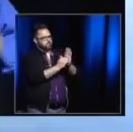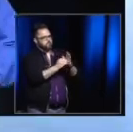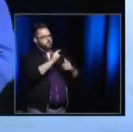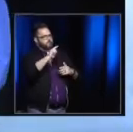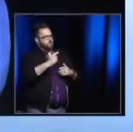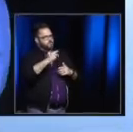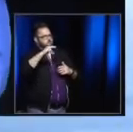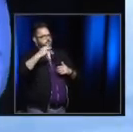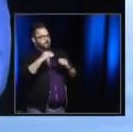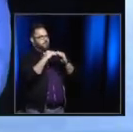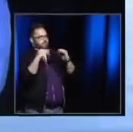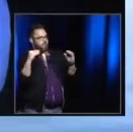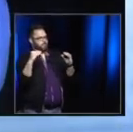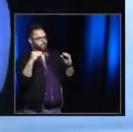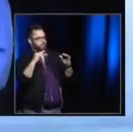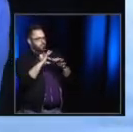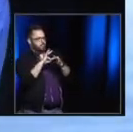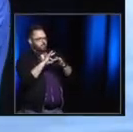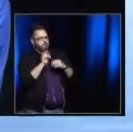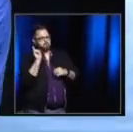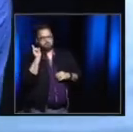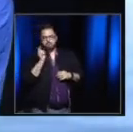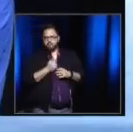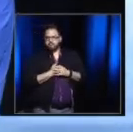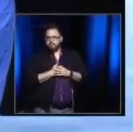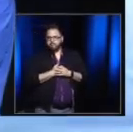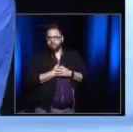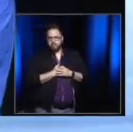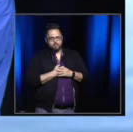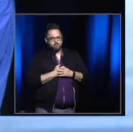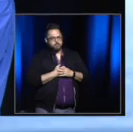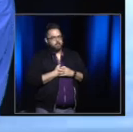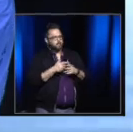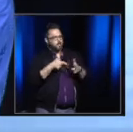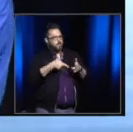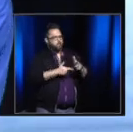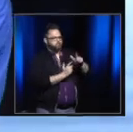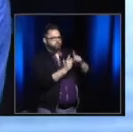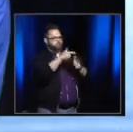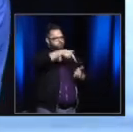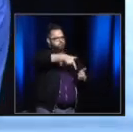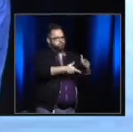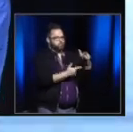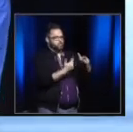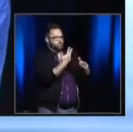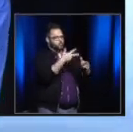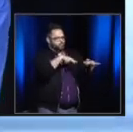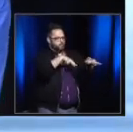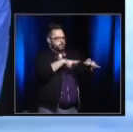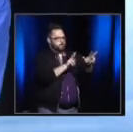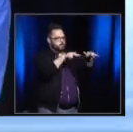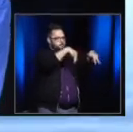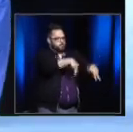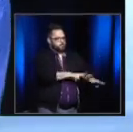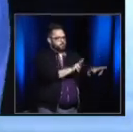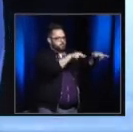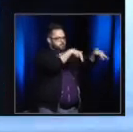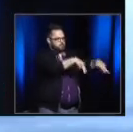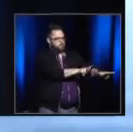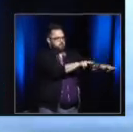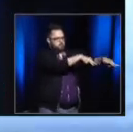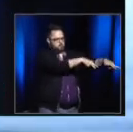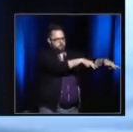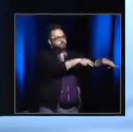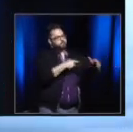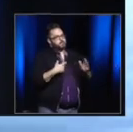about 1986, I think. Look at that incredible synchrony, right? Two trios, side by side, going synchronously.